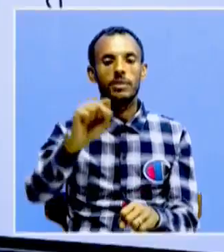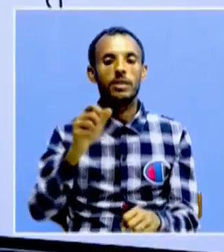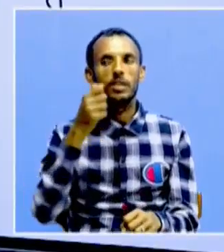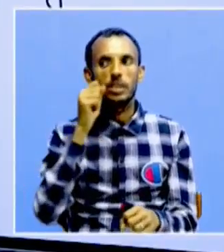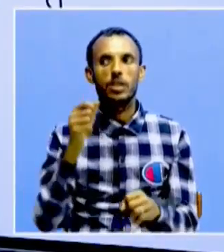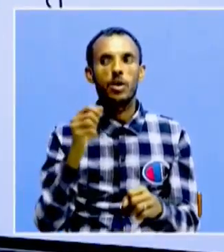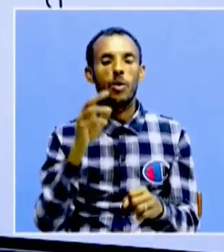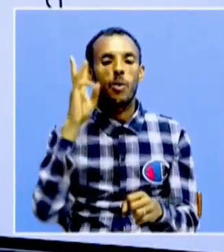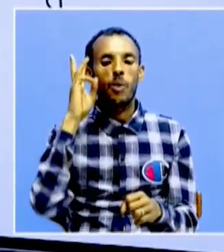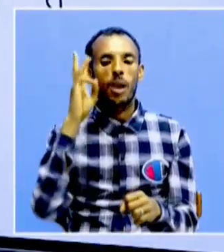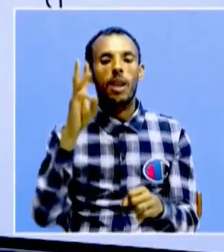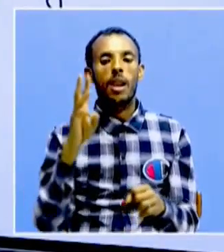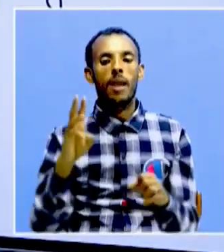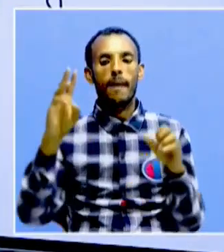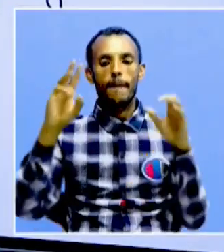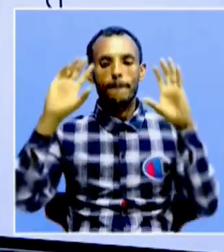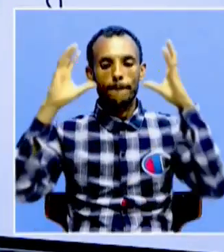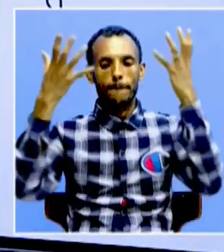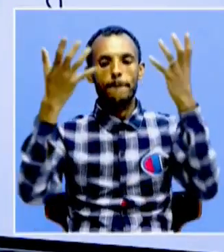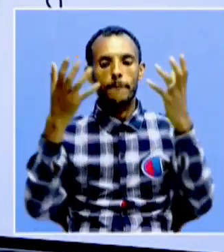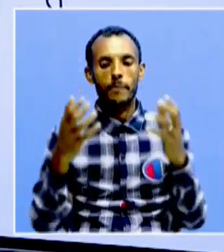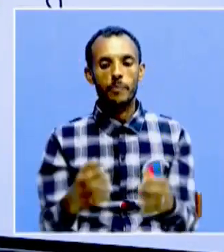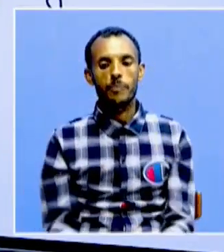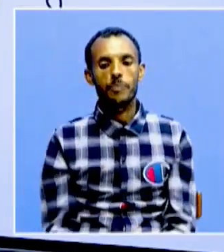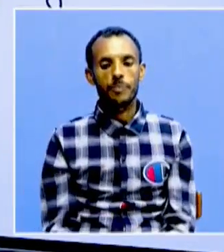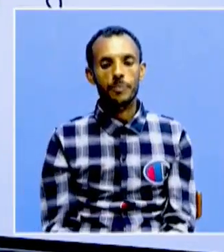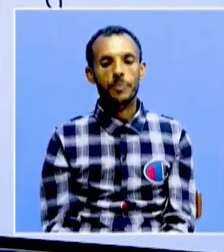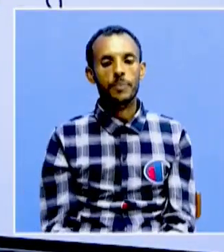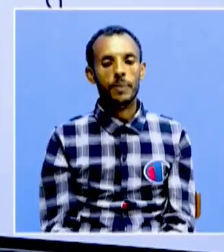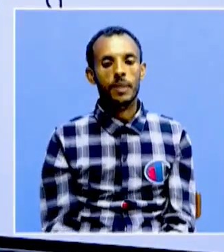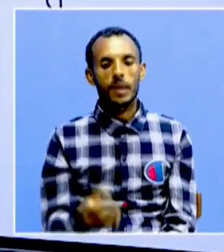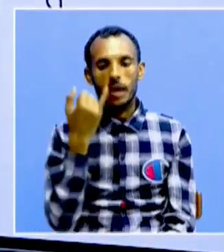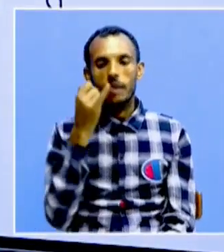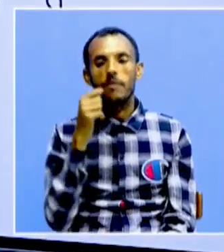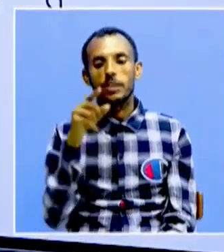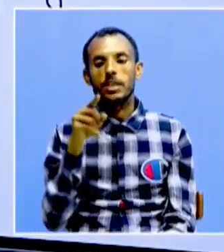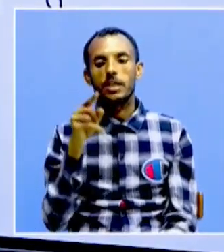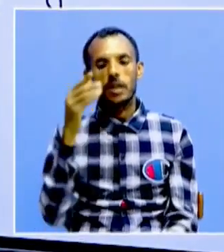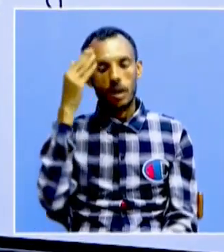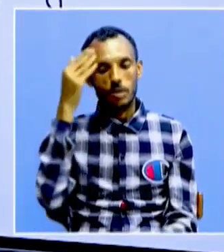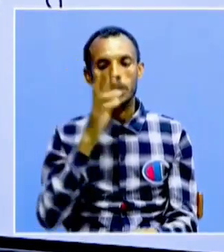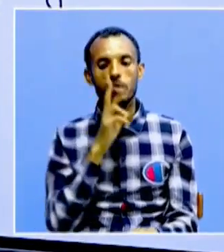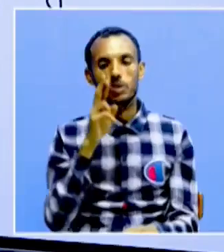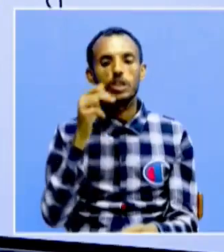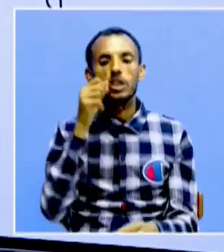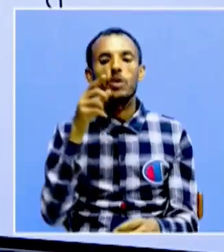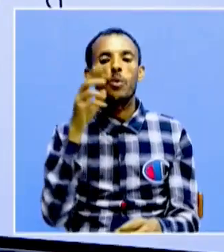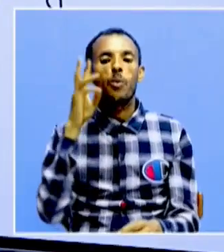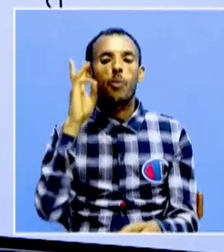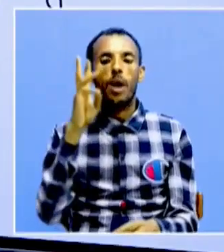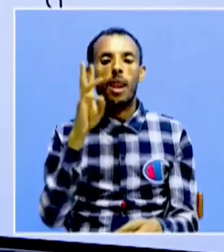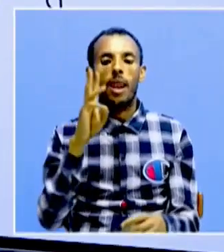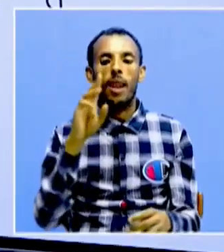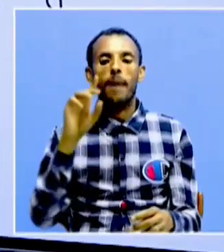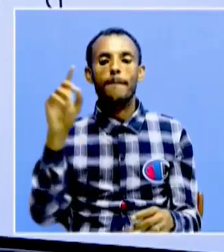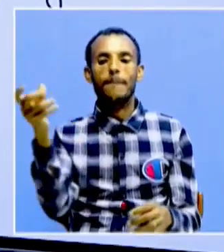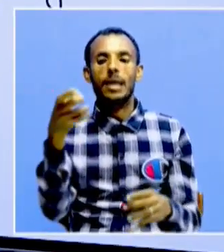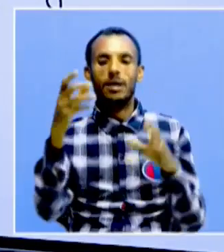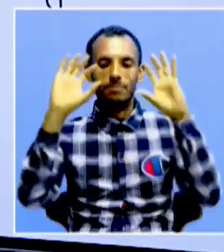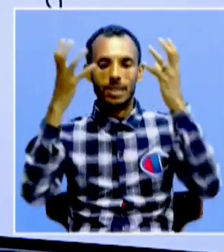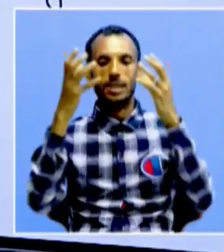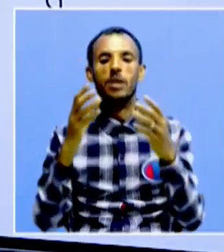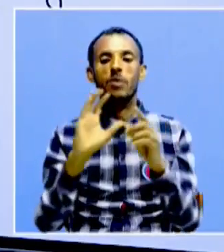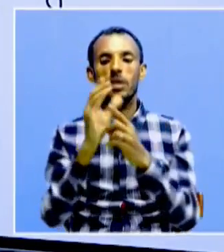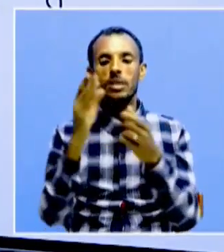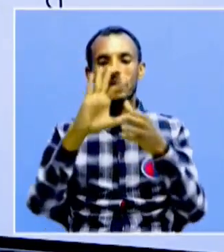will become angry. You see? If she knows the truth, she will become angry. Conditional